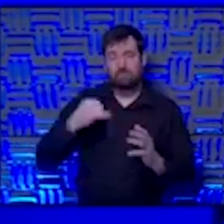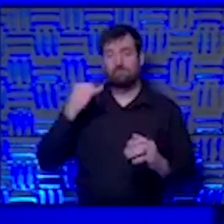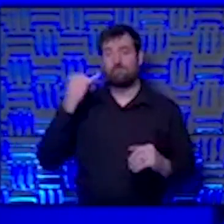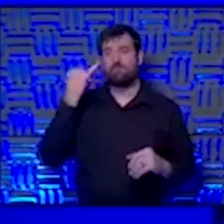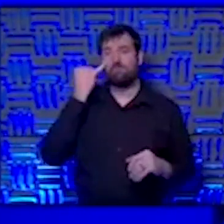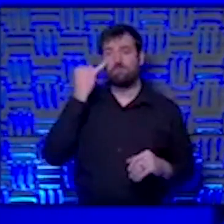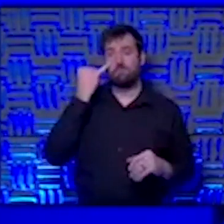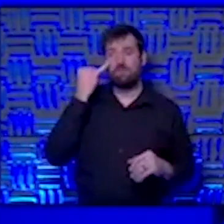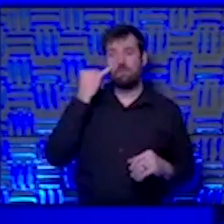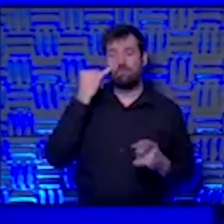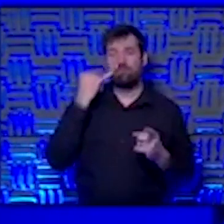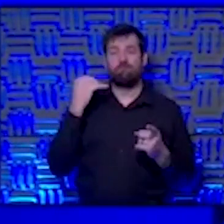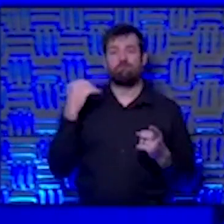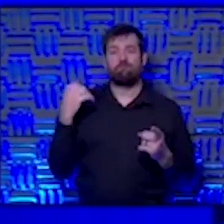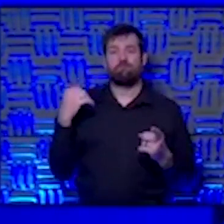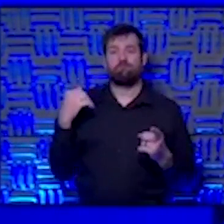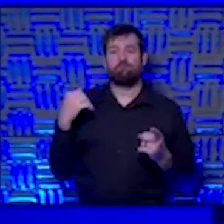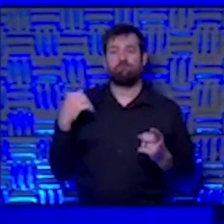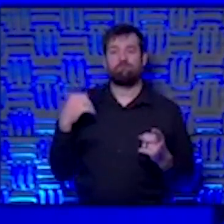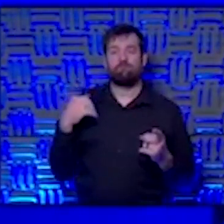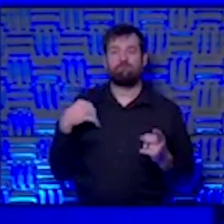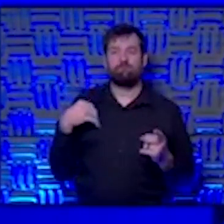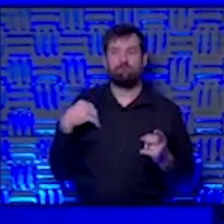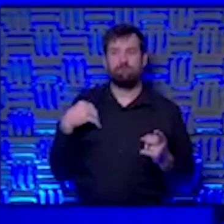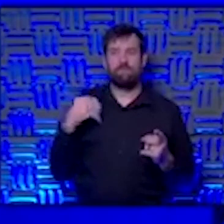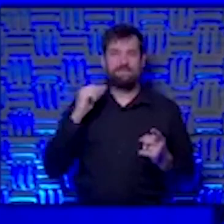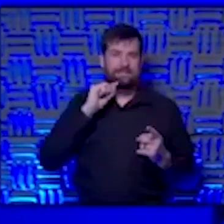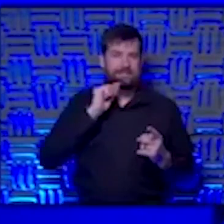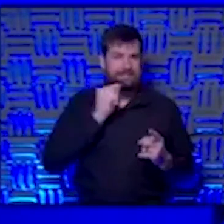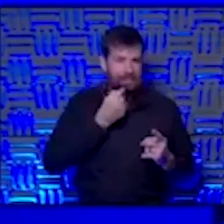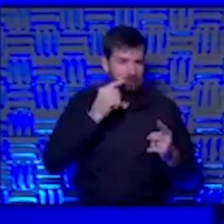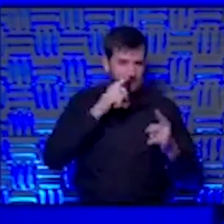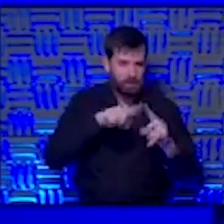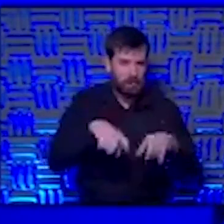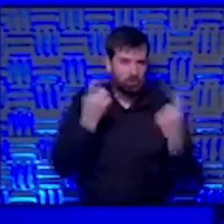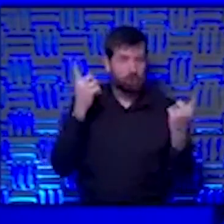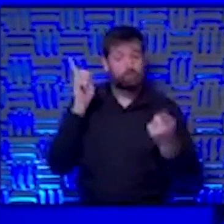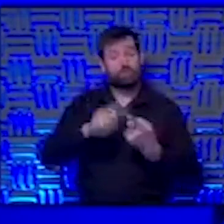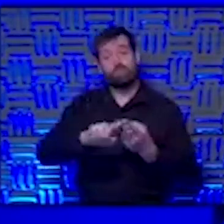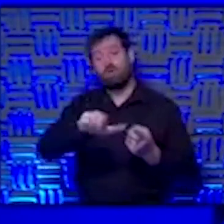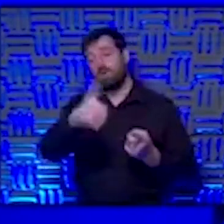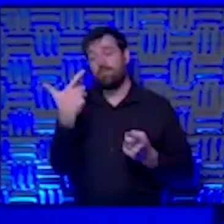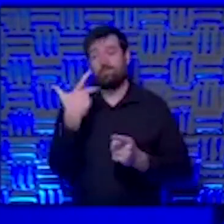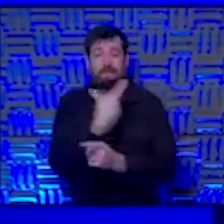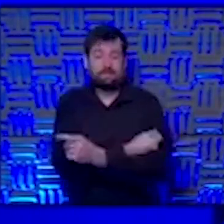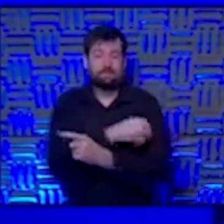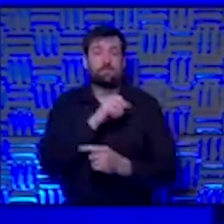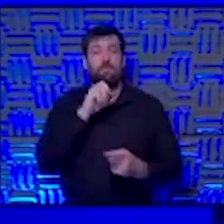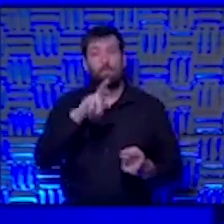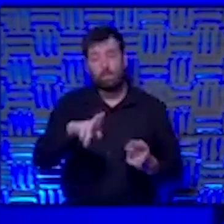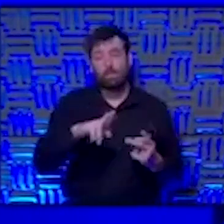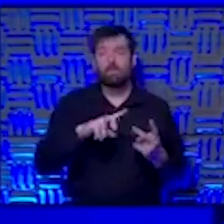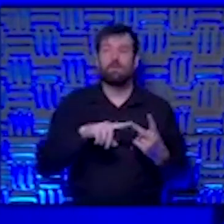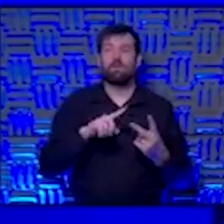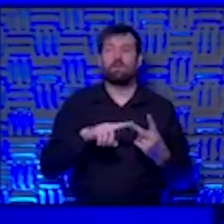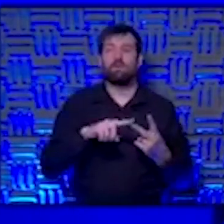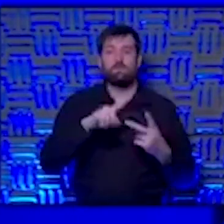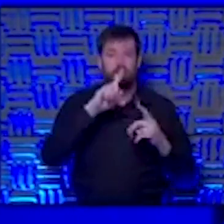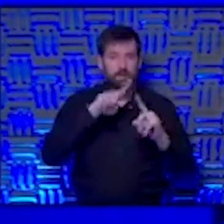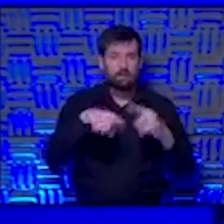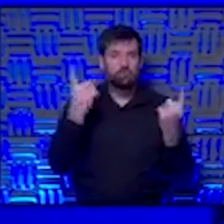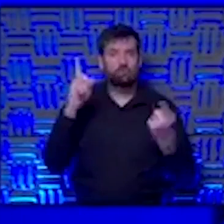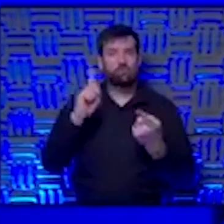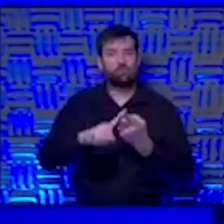an allergy, if you had severe reaction to other vaccinations and or you have a allergy to